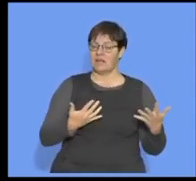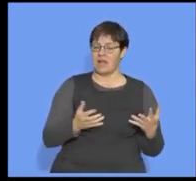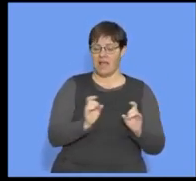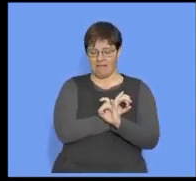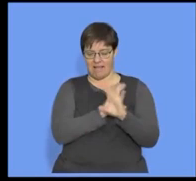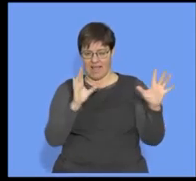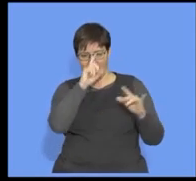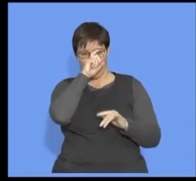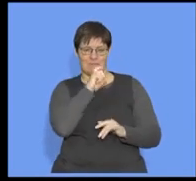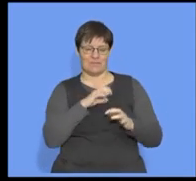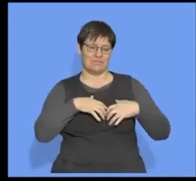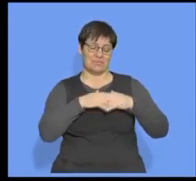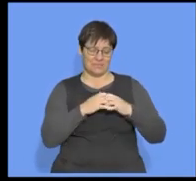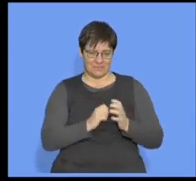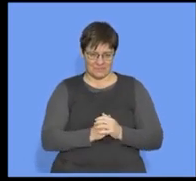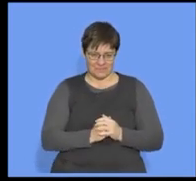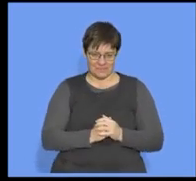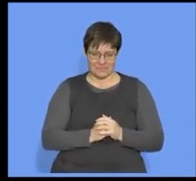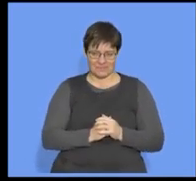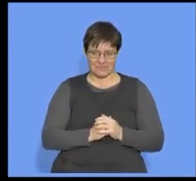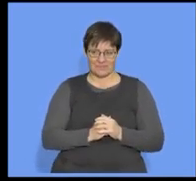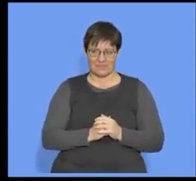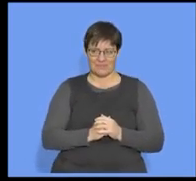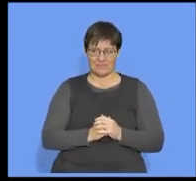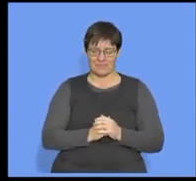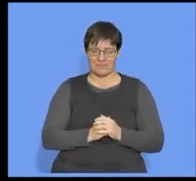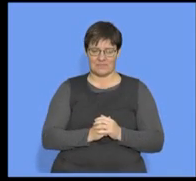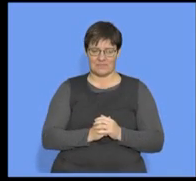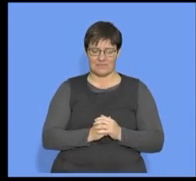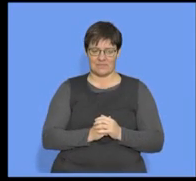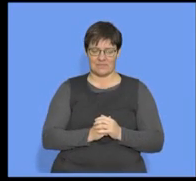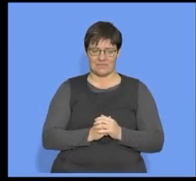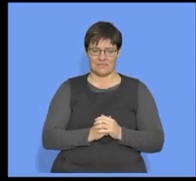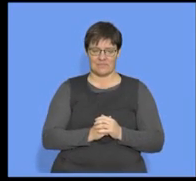convex, and the image becoming clear.